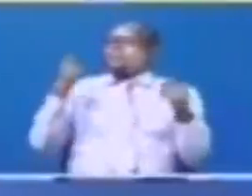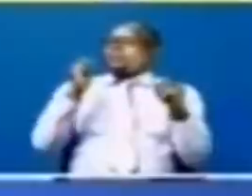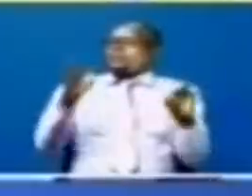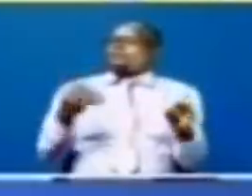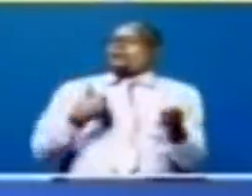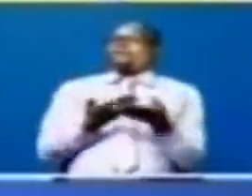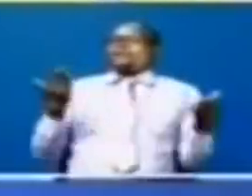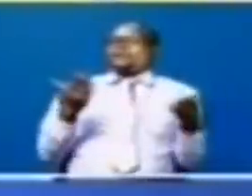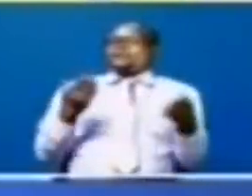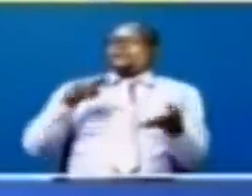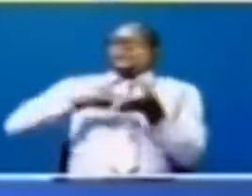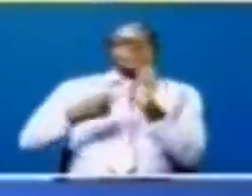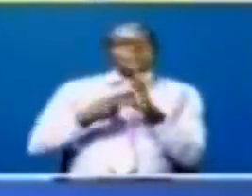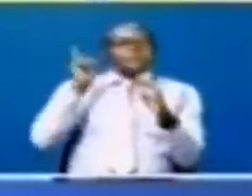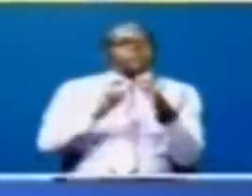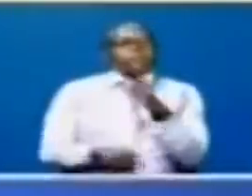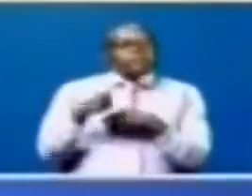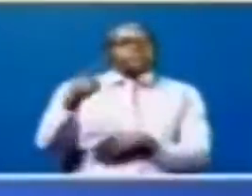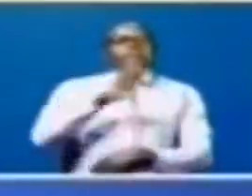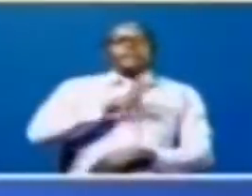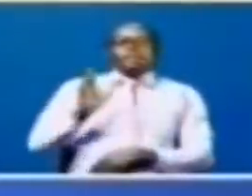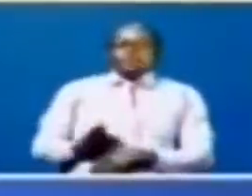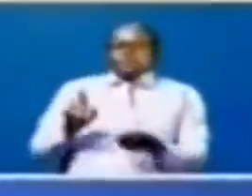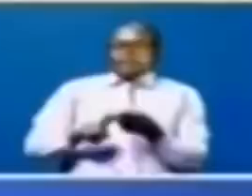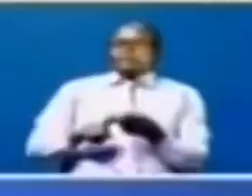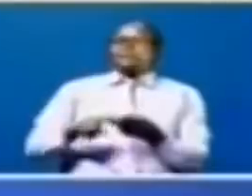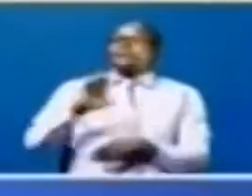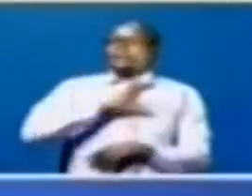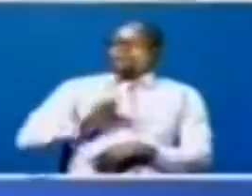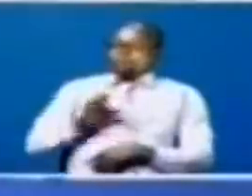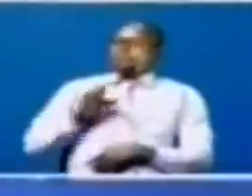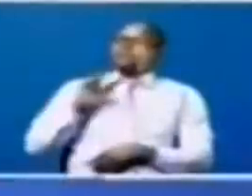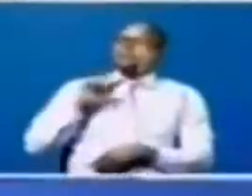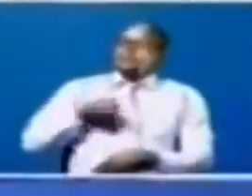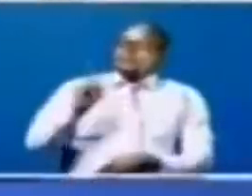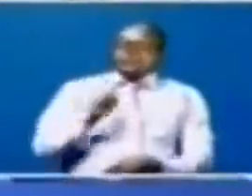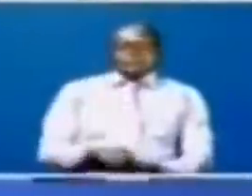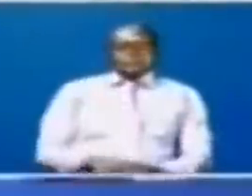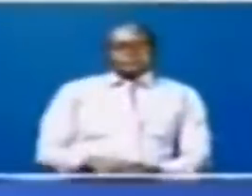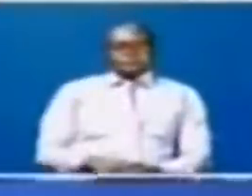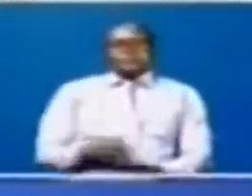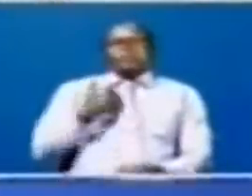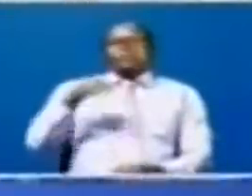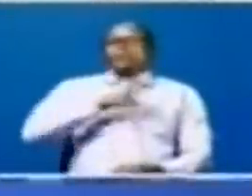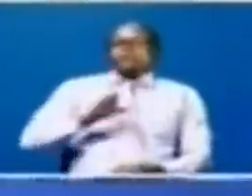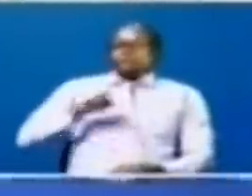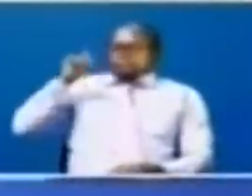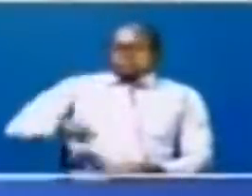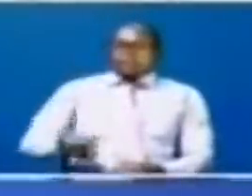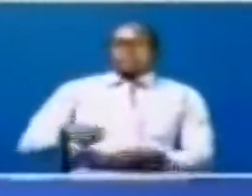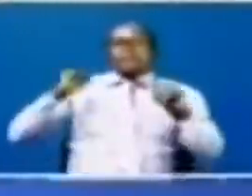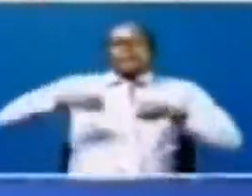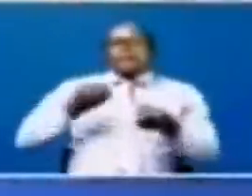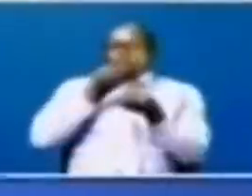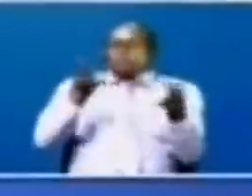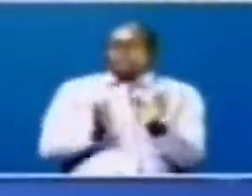any? And what does this mean for the commissioners and the commission at large? We want the commission to be able to inform